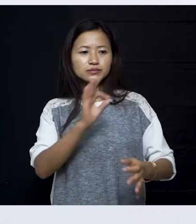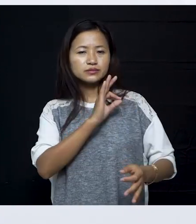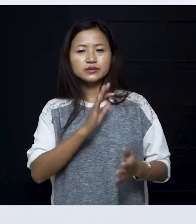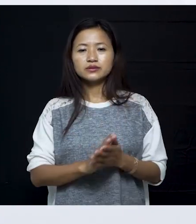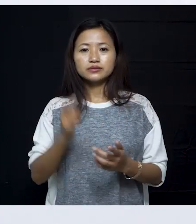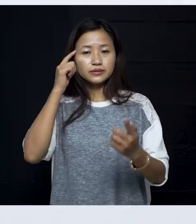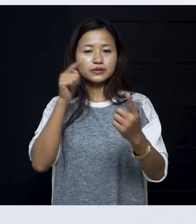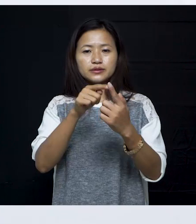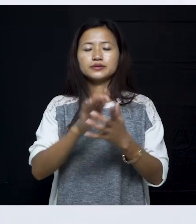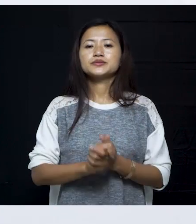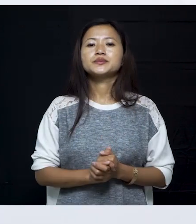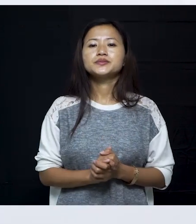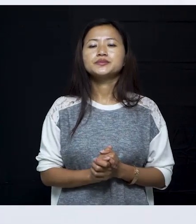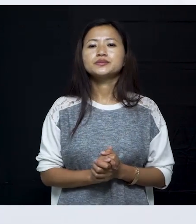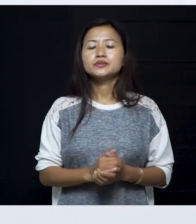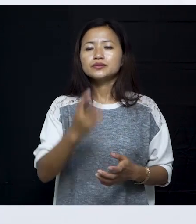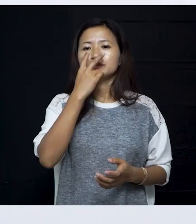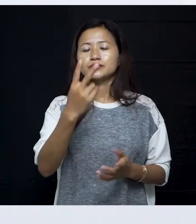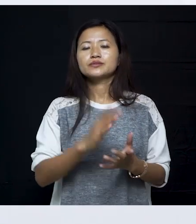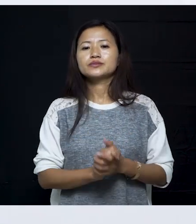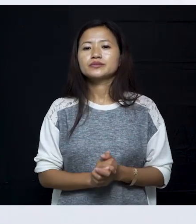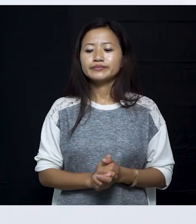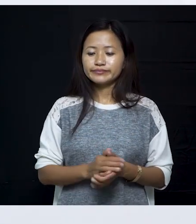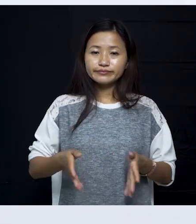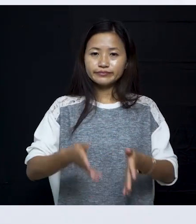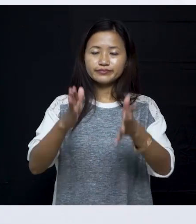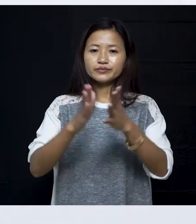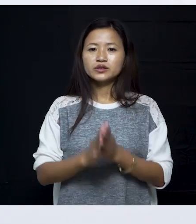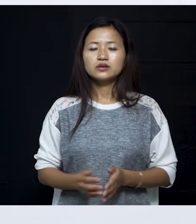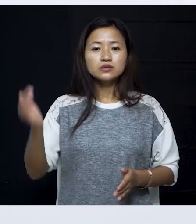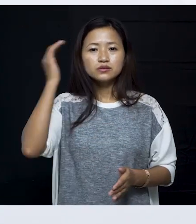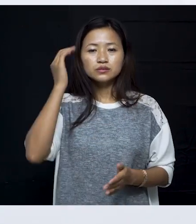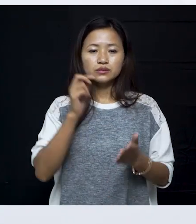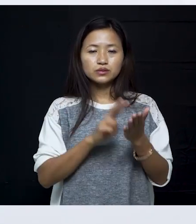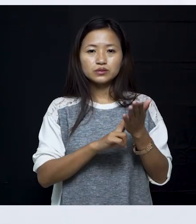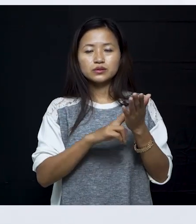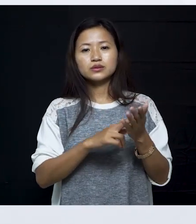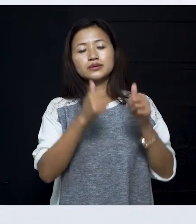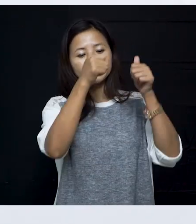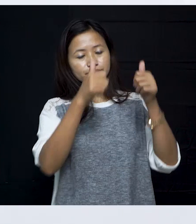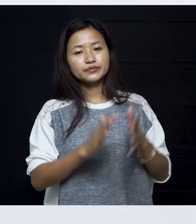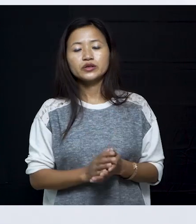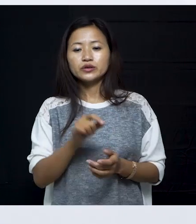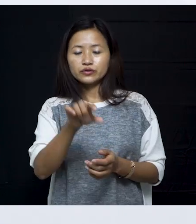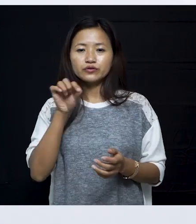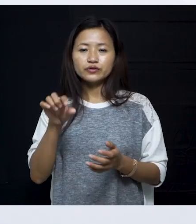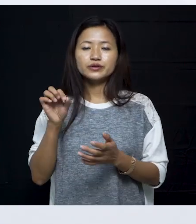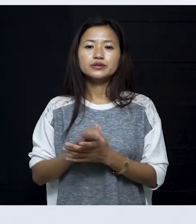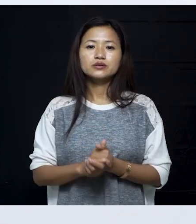attention. Now, so you can take a look at it in that way. As you noticed in that sample here, you would find